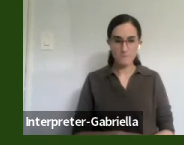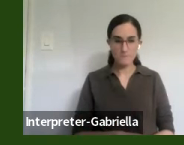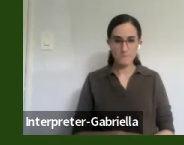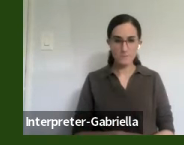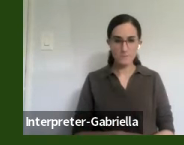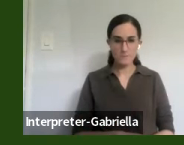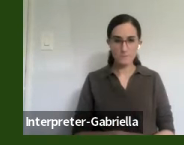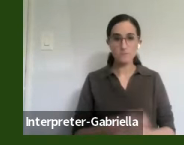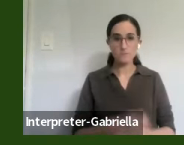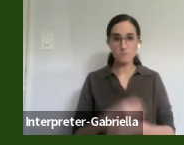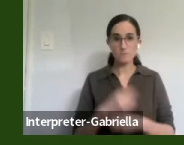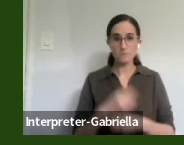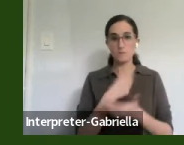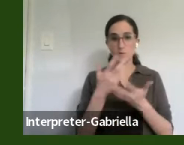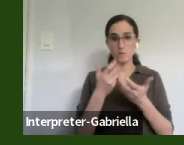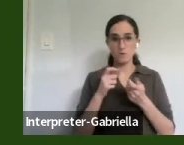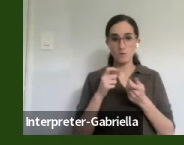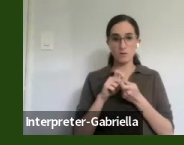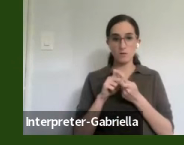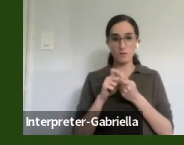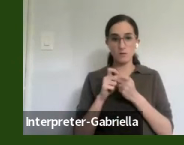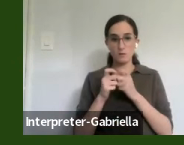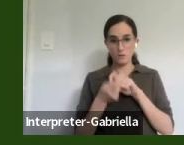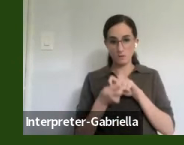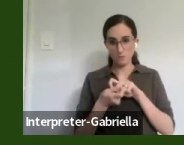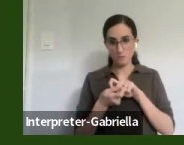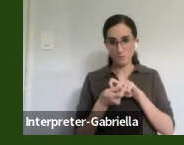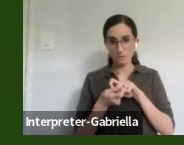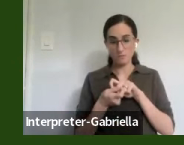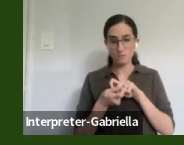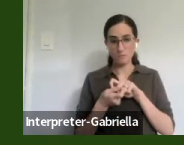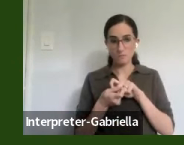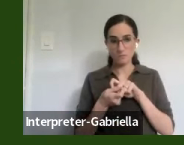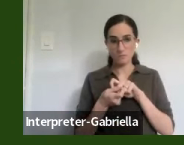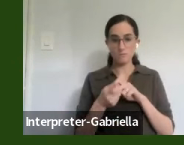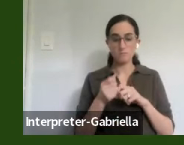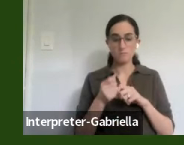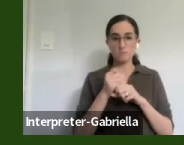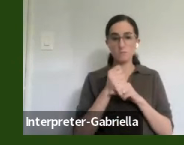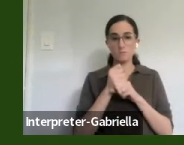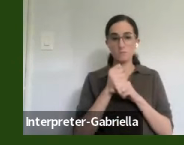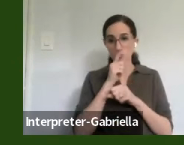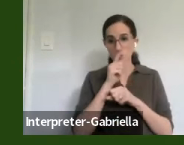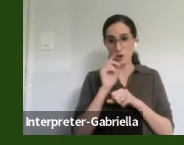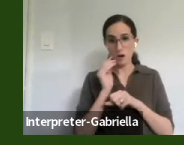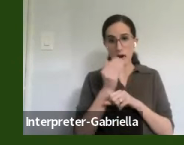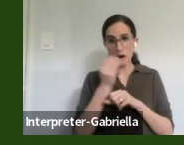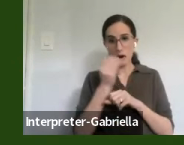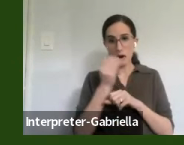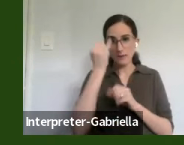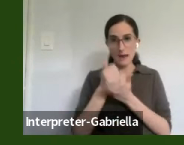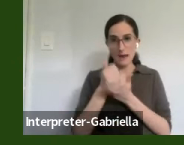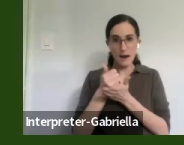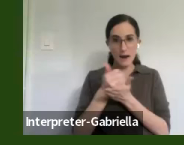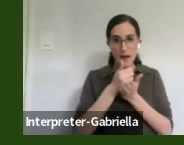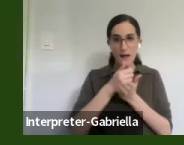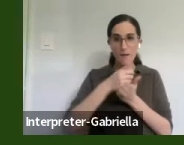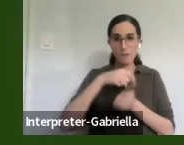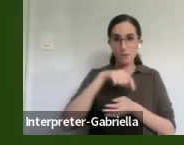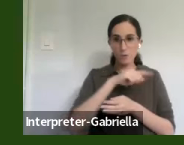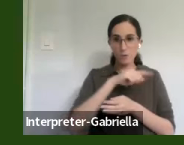transformational. Queremos ser transformativo. We want to make sure that our ideas benefit those impacted the most.